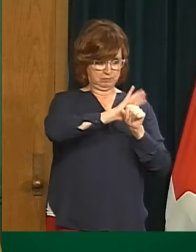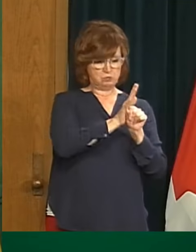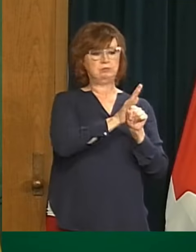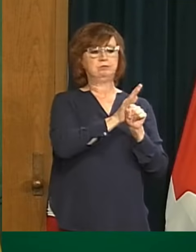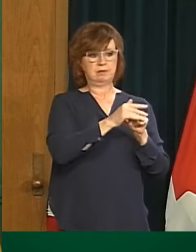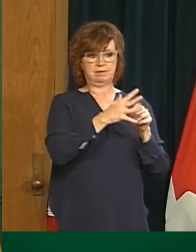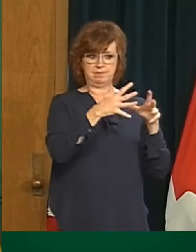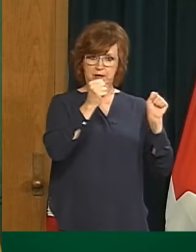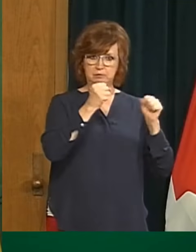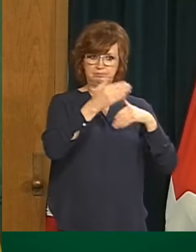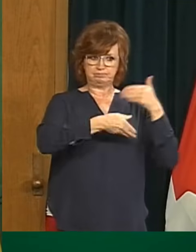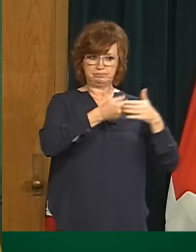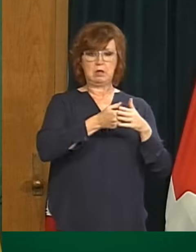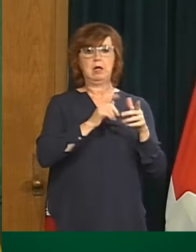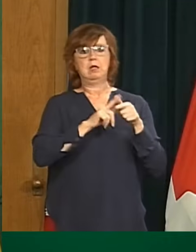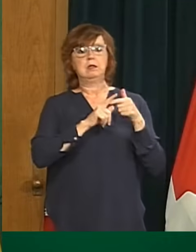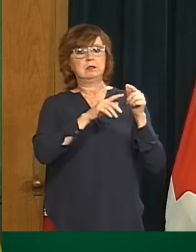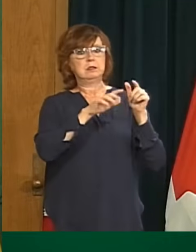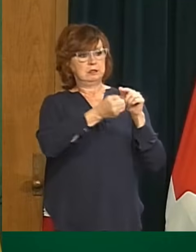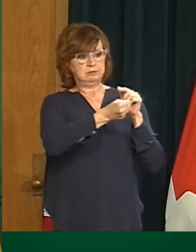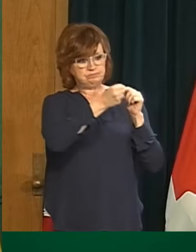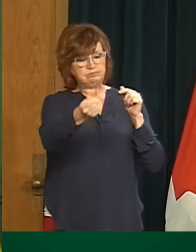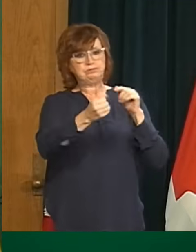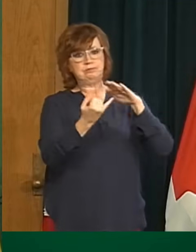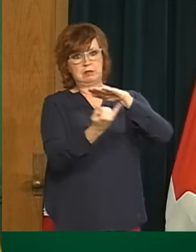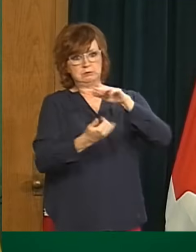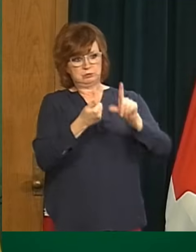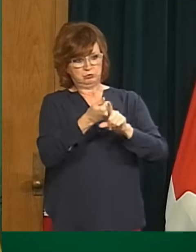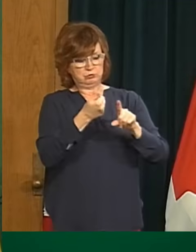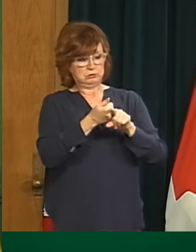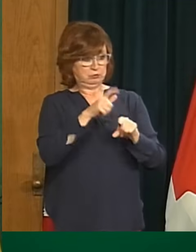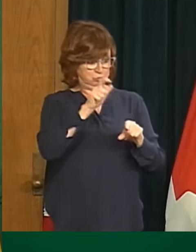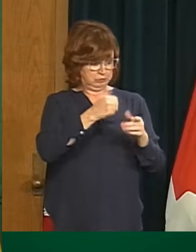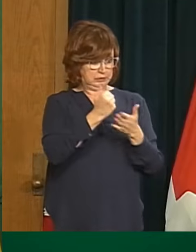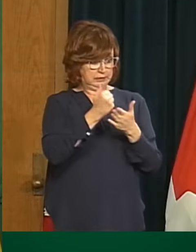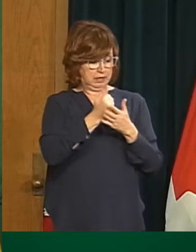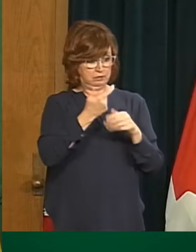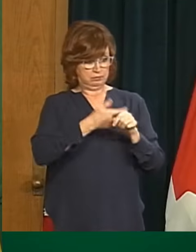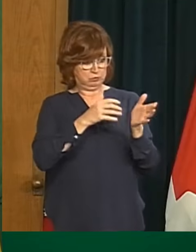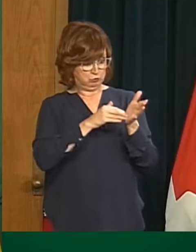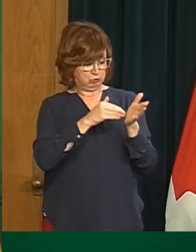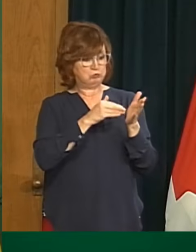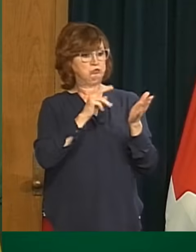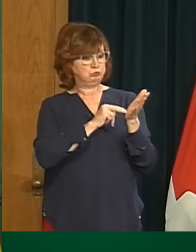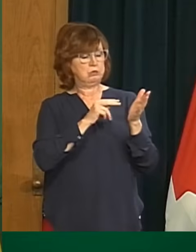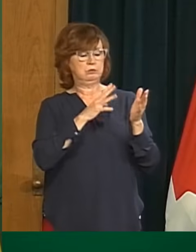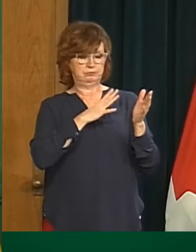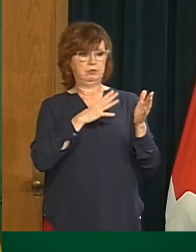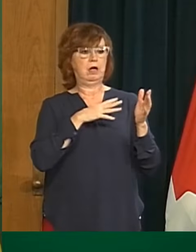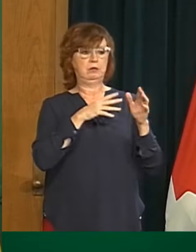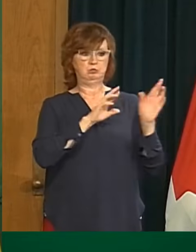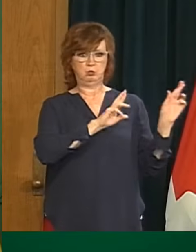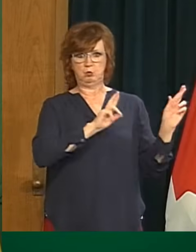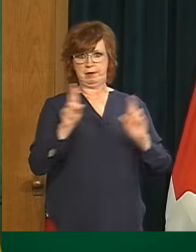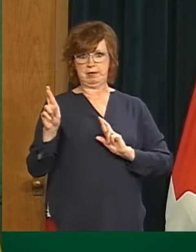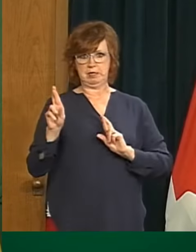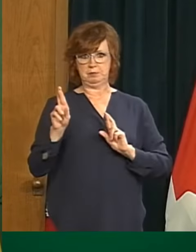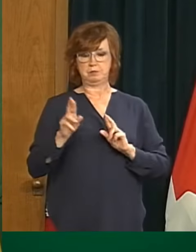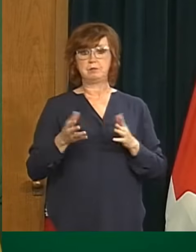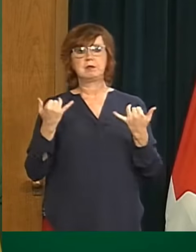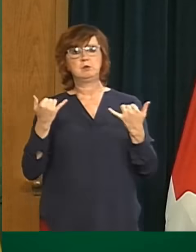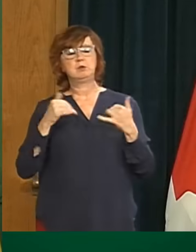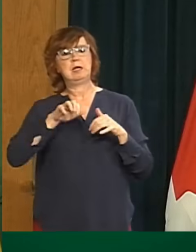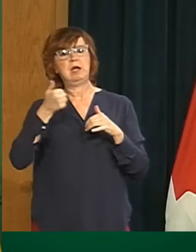individuals self-isolate and receive medical help if necessary. Today, we are also reporting on a situation at the Prince